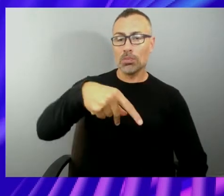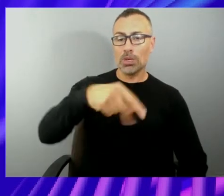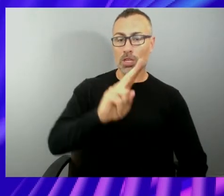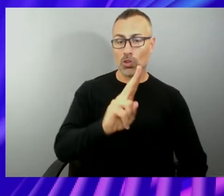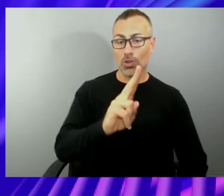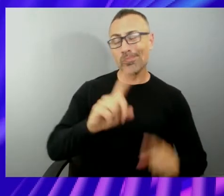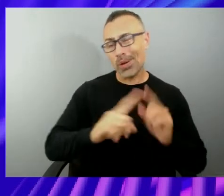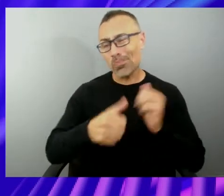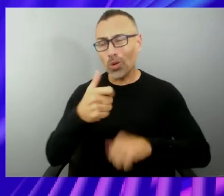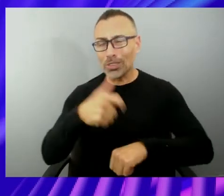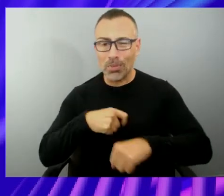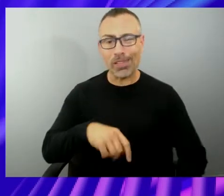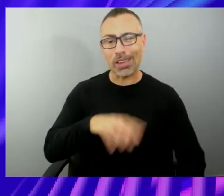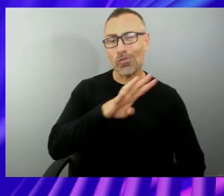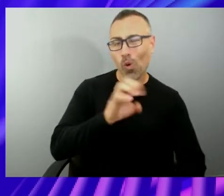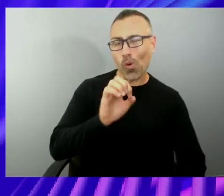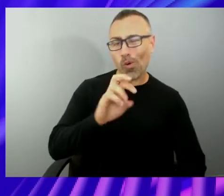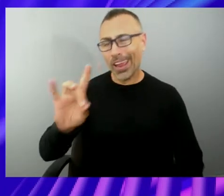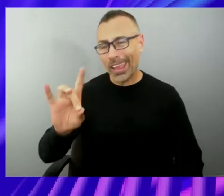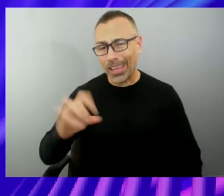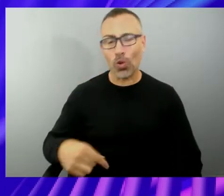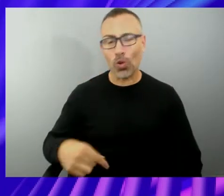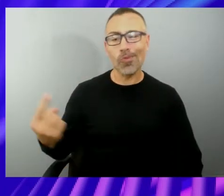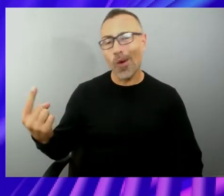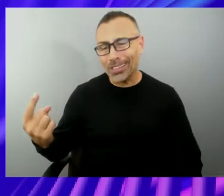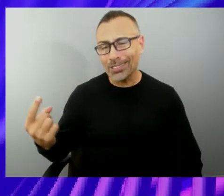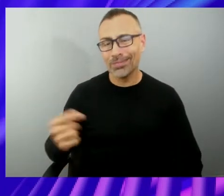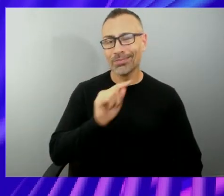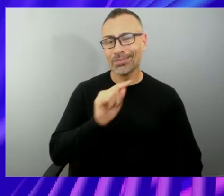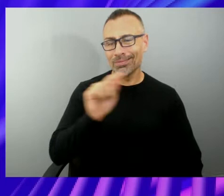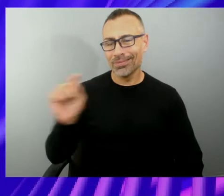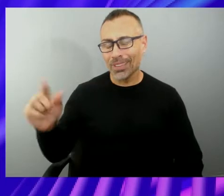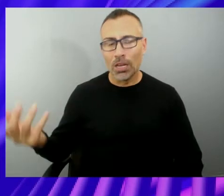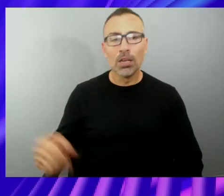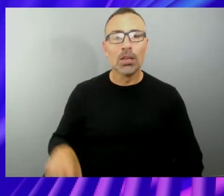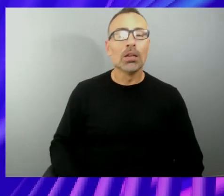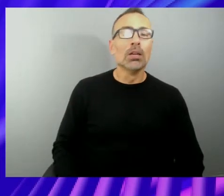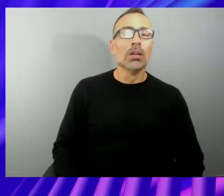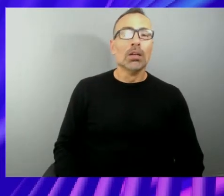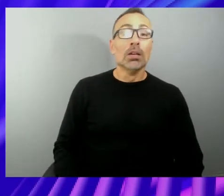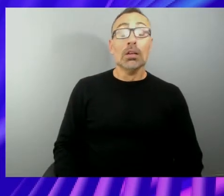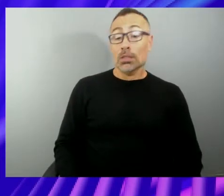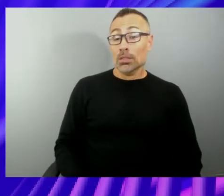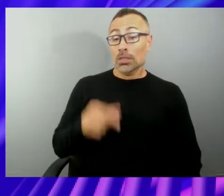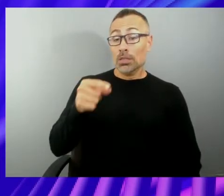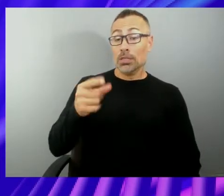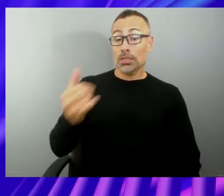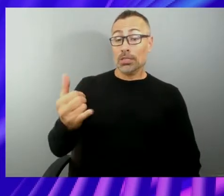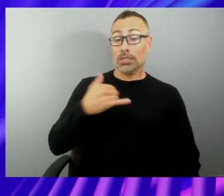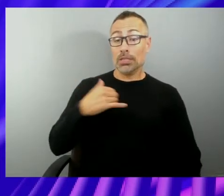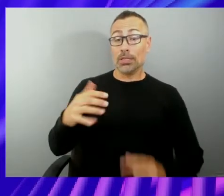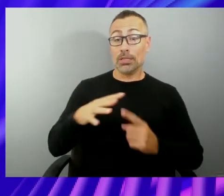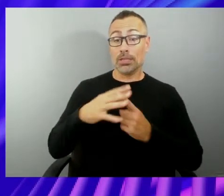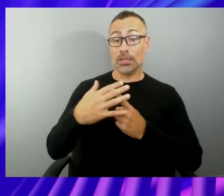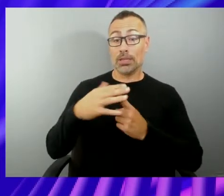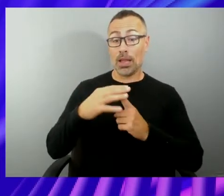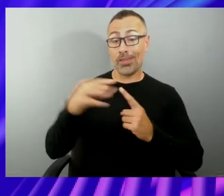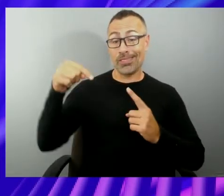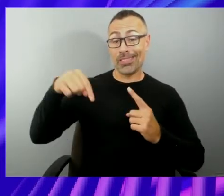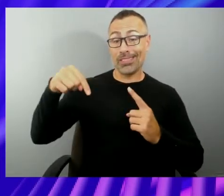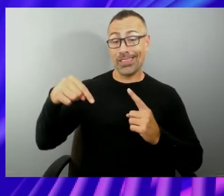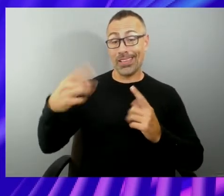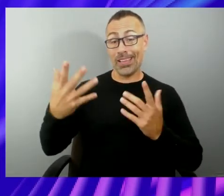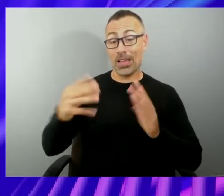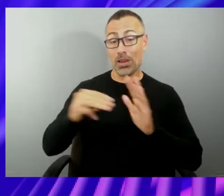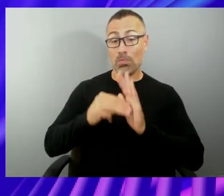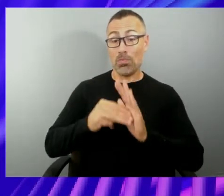or 8 GPUs or 1 GPU, right? So now in the context of model parallel, what we are saying is that we are dividing